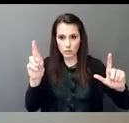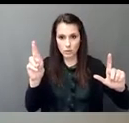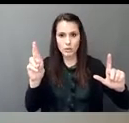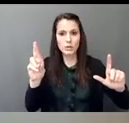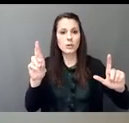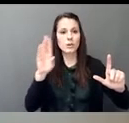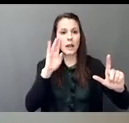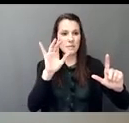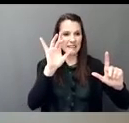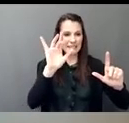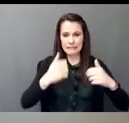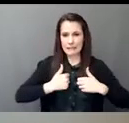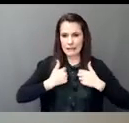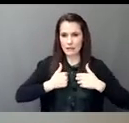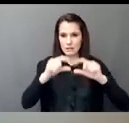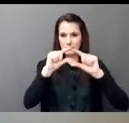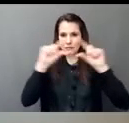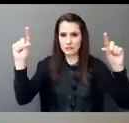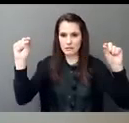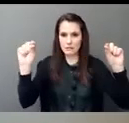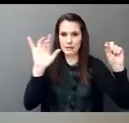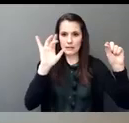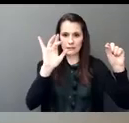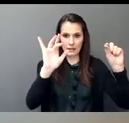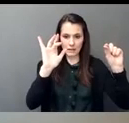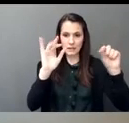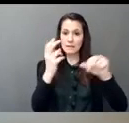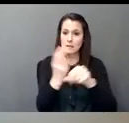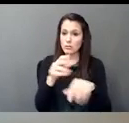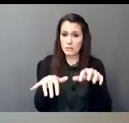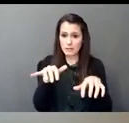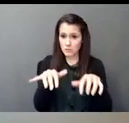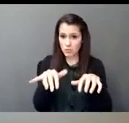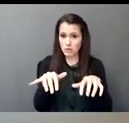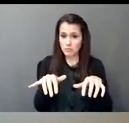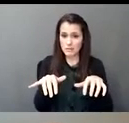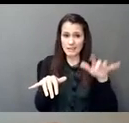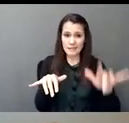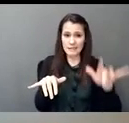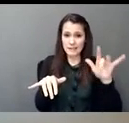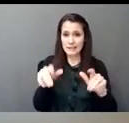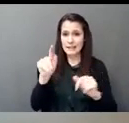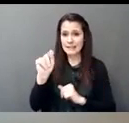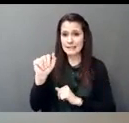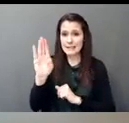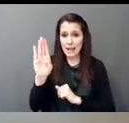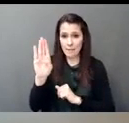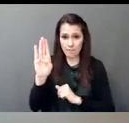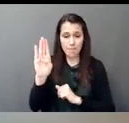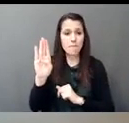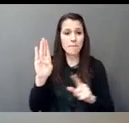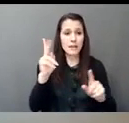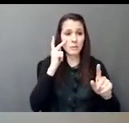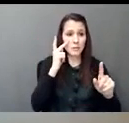URL bar. And I'm going to use my keyboard. I'm just going to hit the tab key. And as you follow along, you'll see it's going to the right